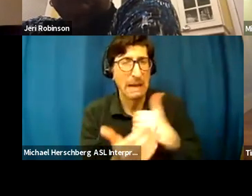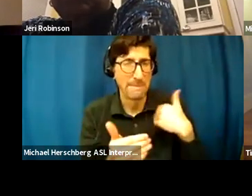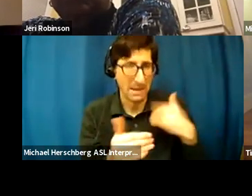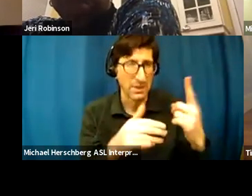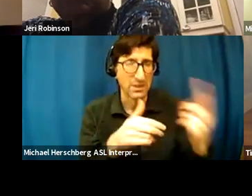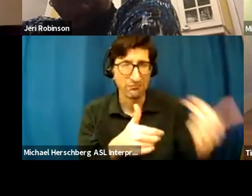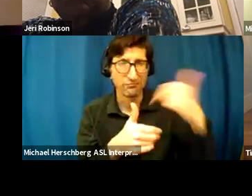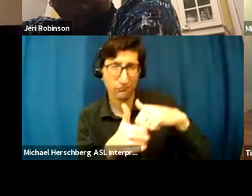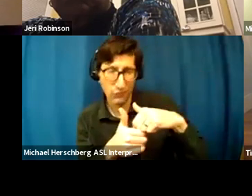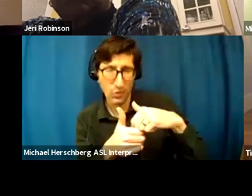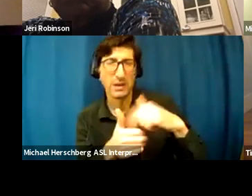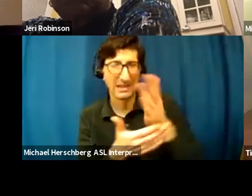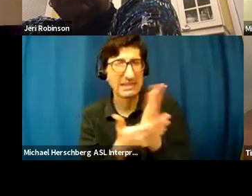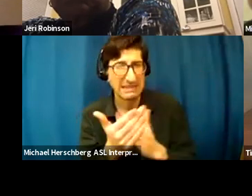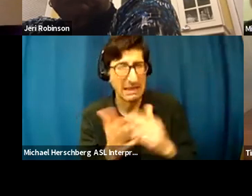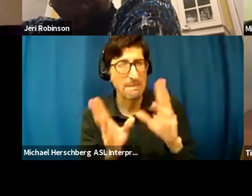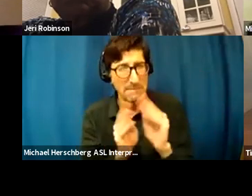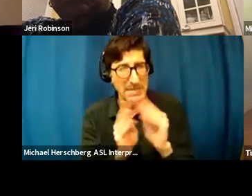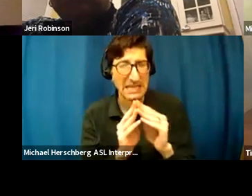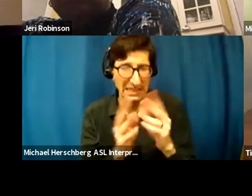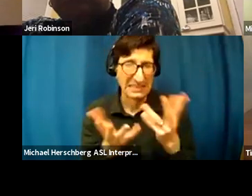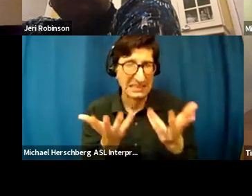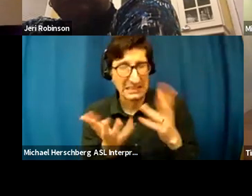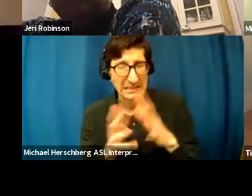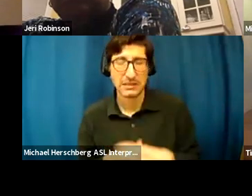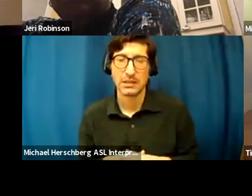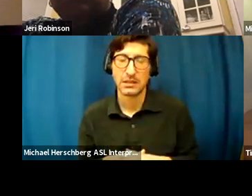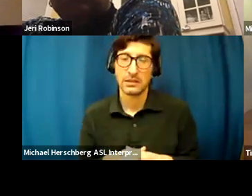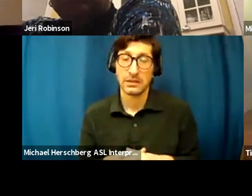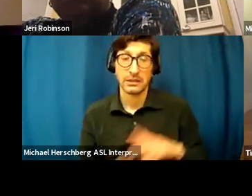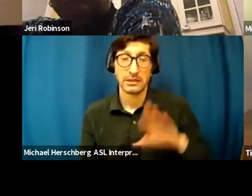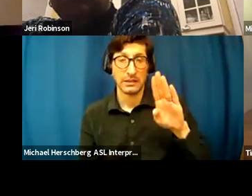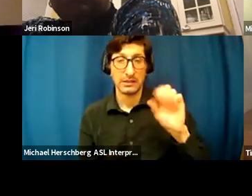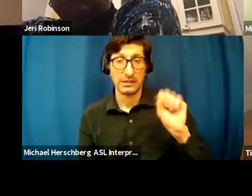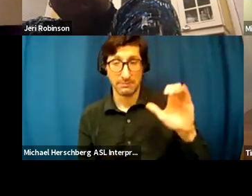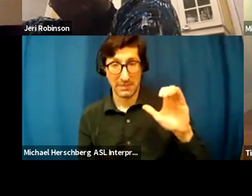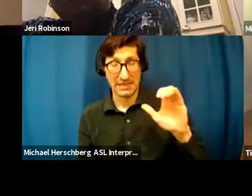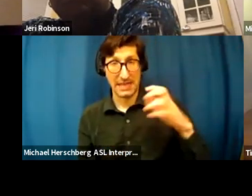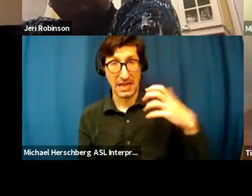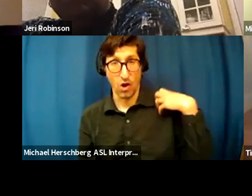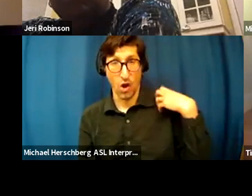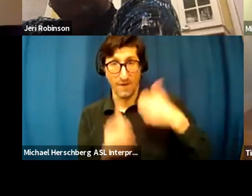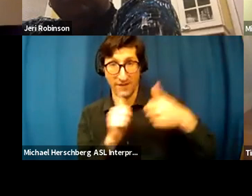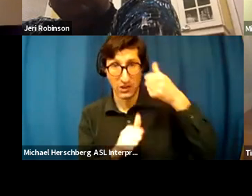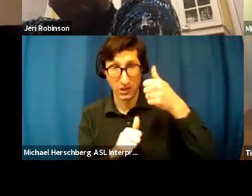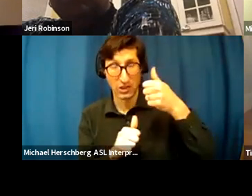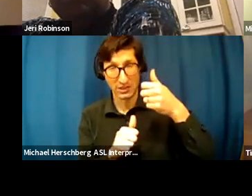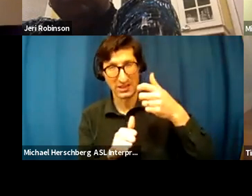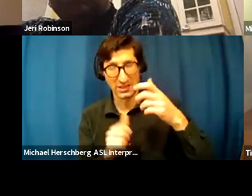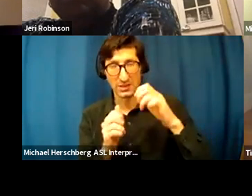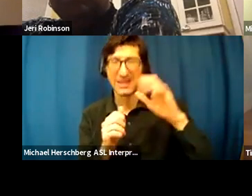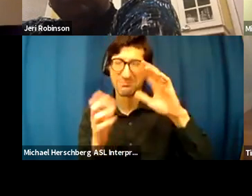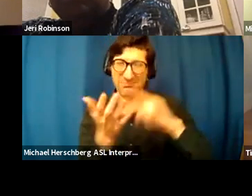from coming to BSAC meetings. And that's something that BSAC officers, you know, the president, the